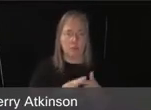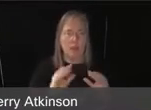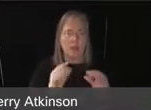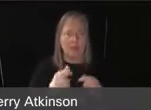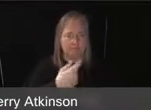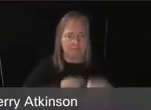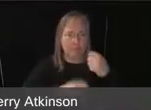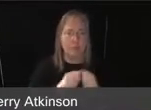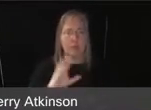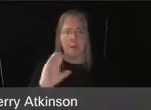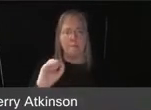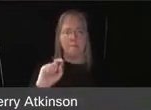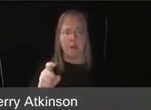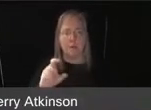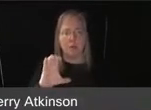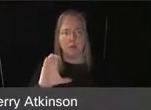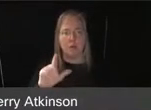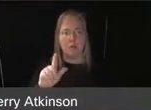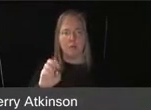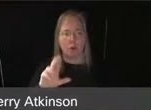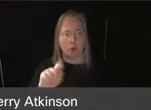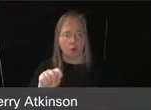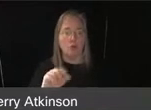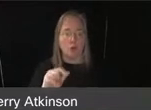something that we just finished in October.